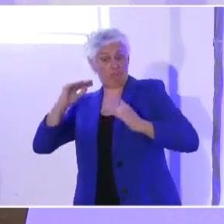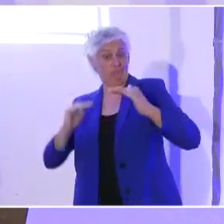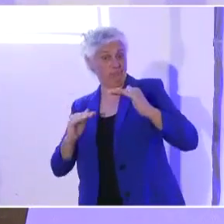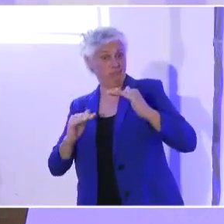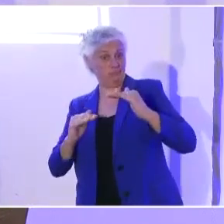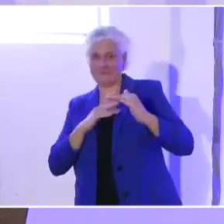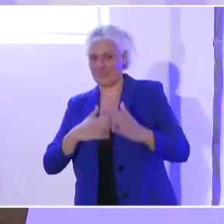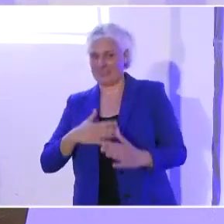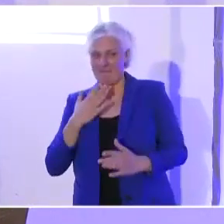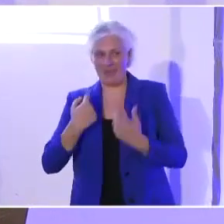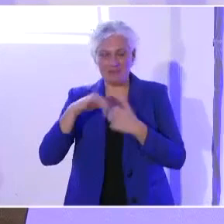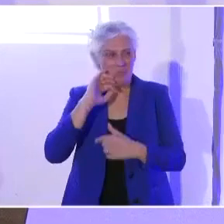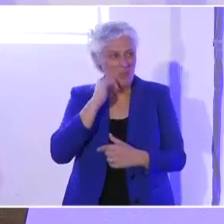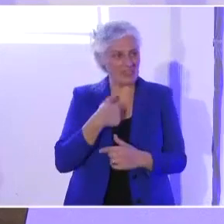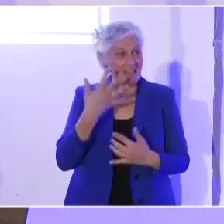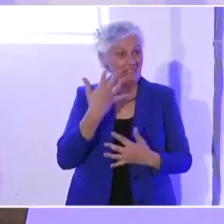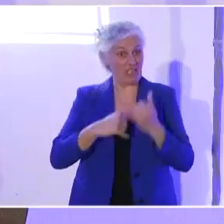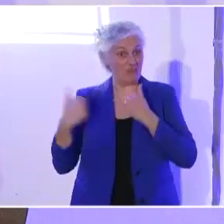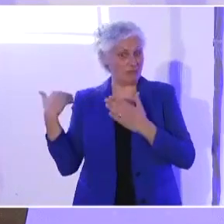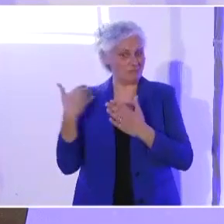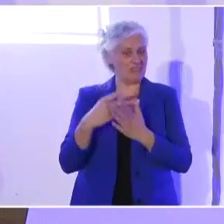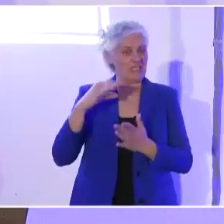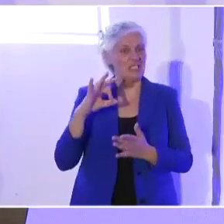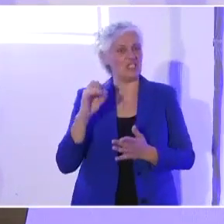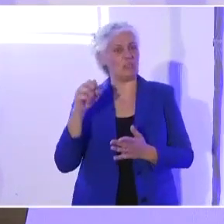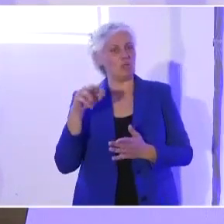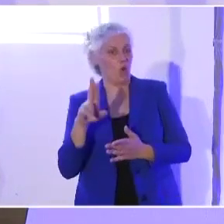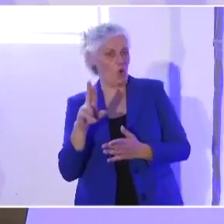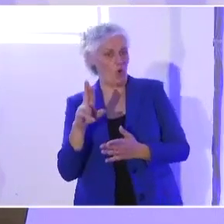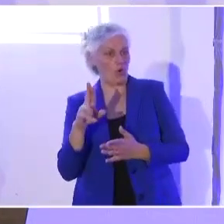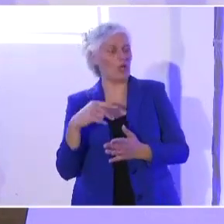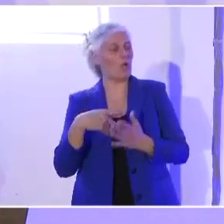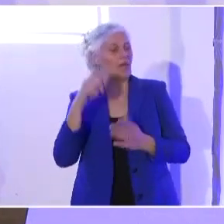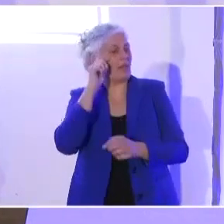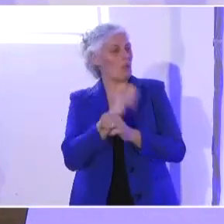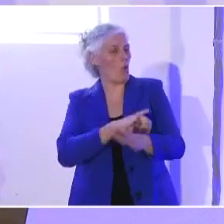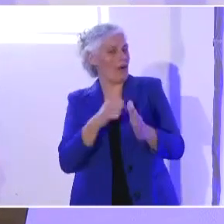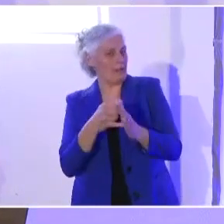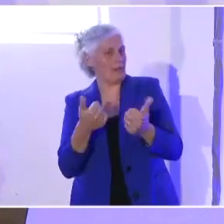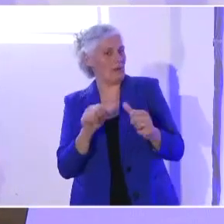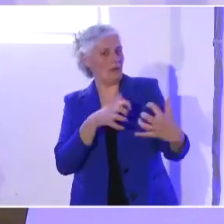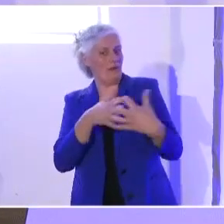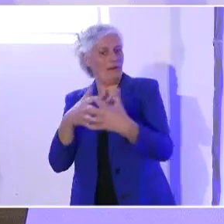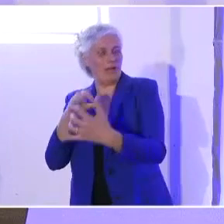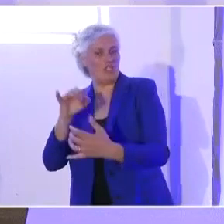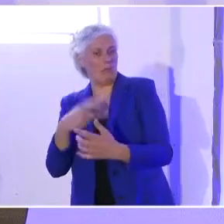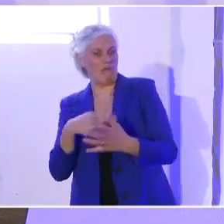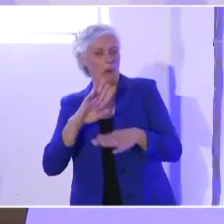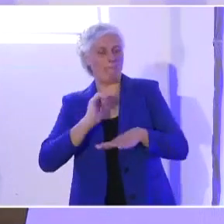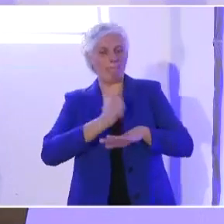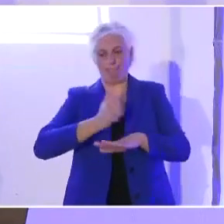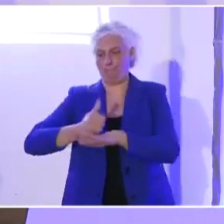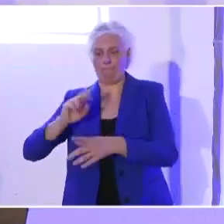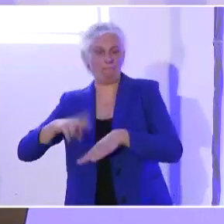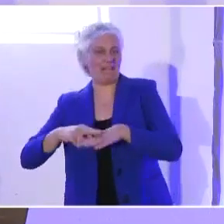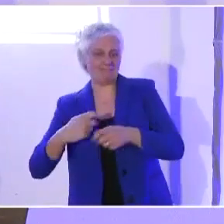no surprise given that we're 5 years into the GDPR, so you'd hope that organizations are putting in place better measures to prevent